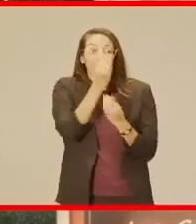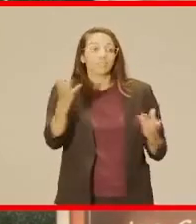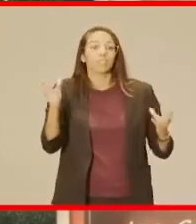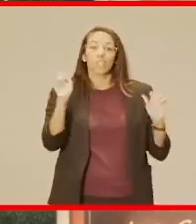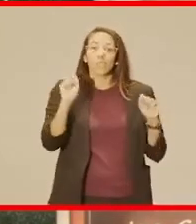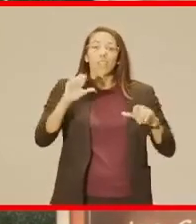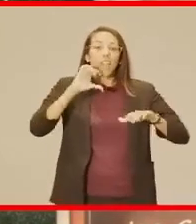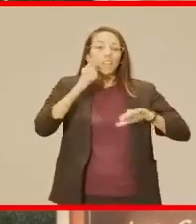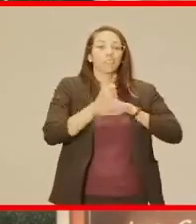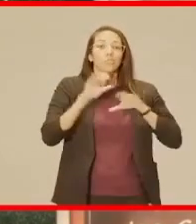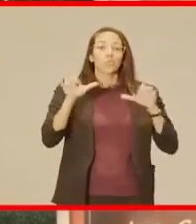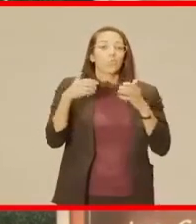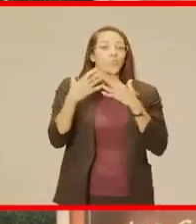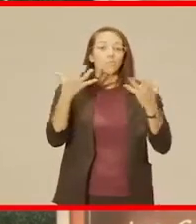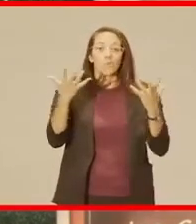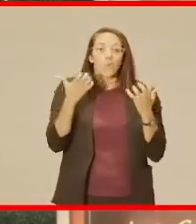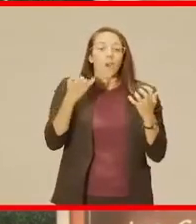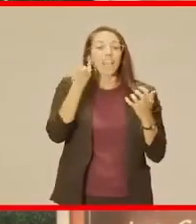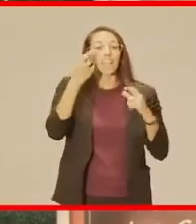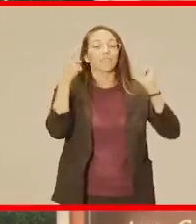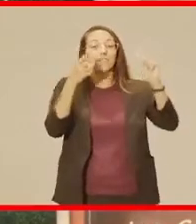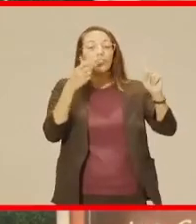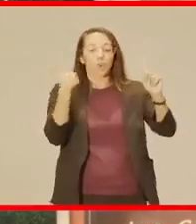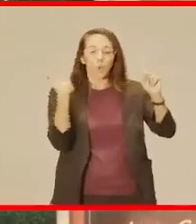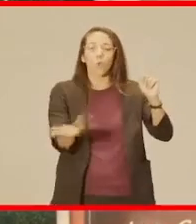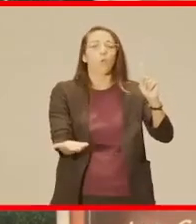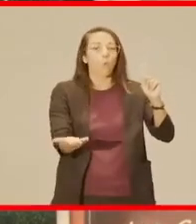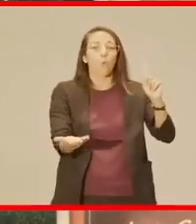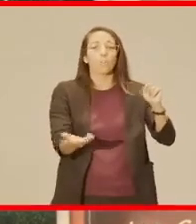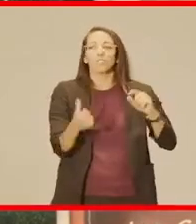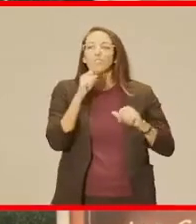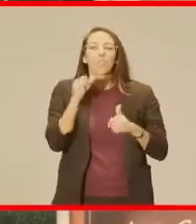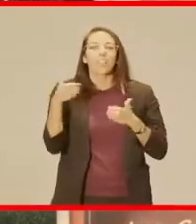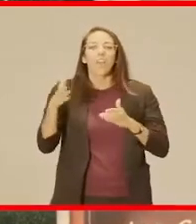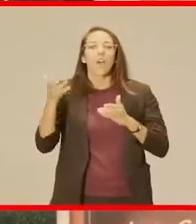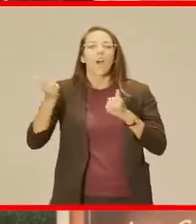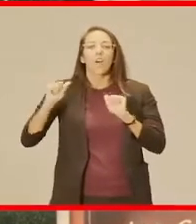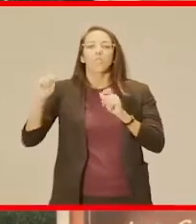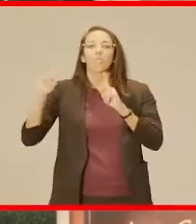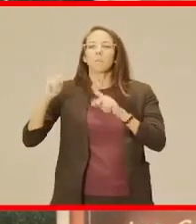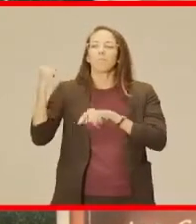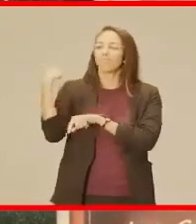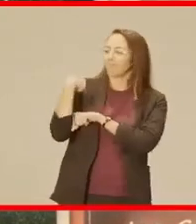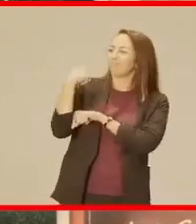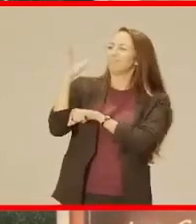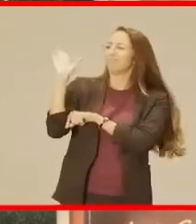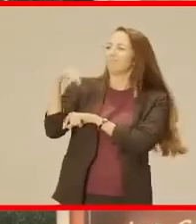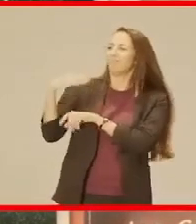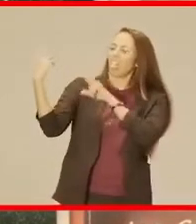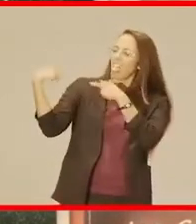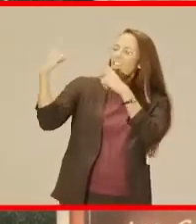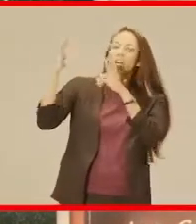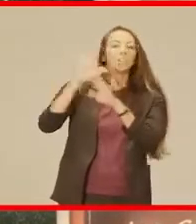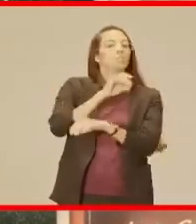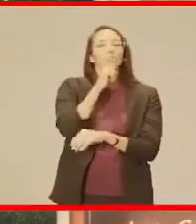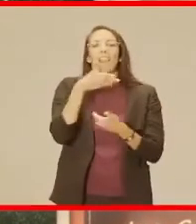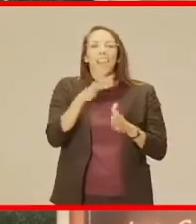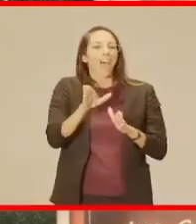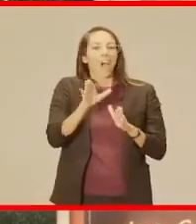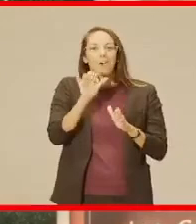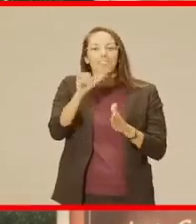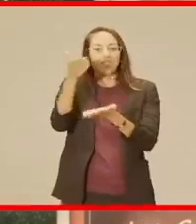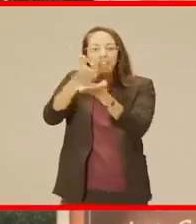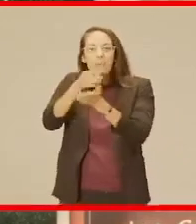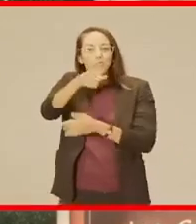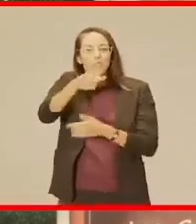mind to it, okay? Nobody can tell you you can't do it. I didn't have the support that we now have and that we're able to give